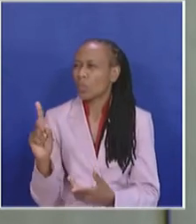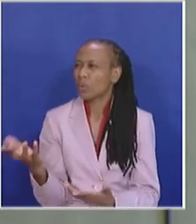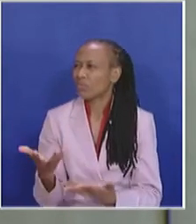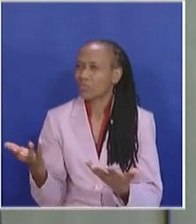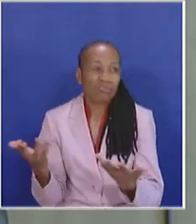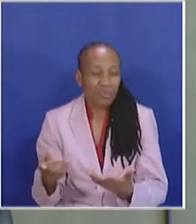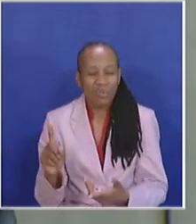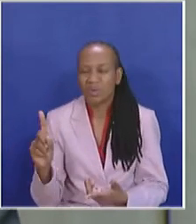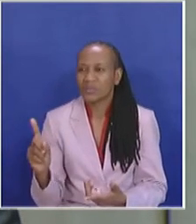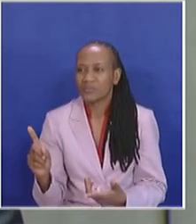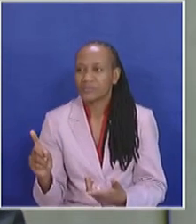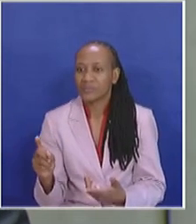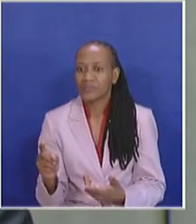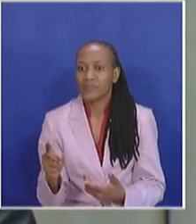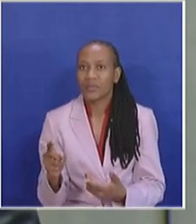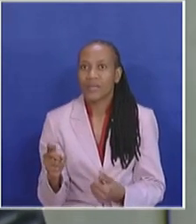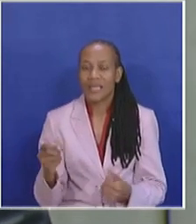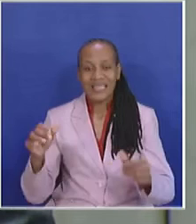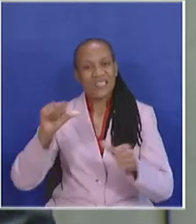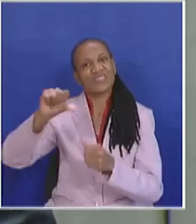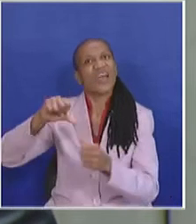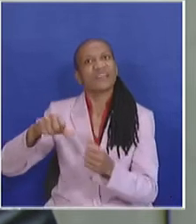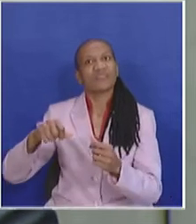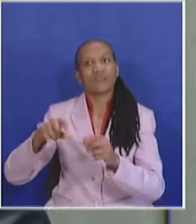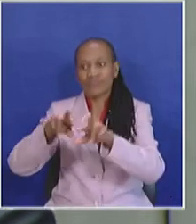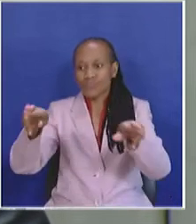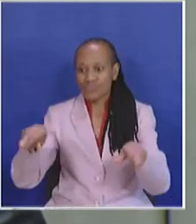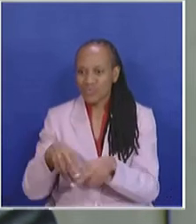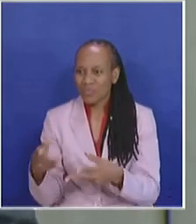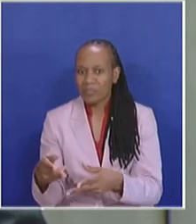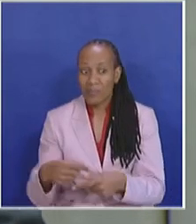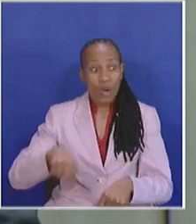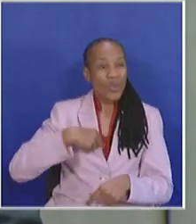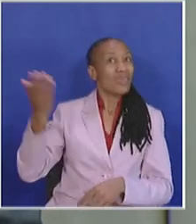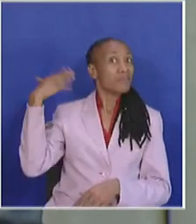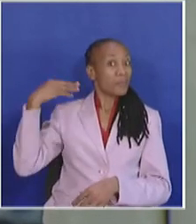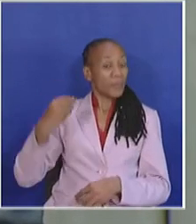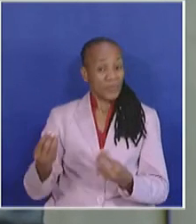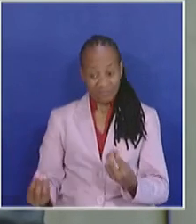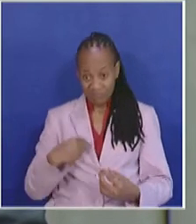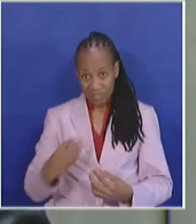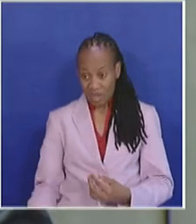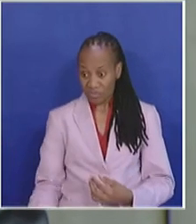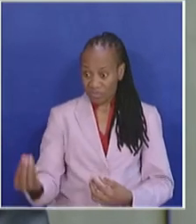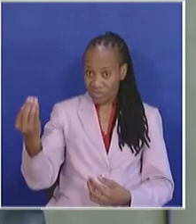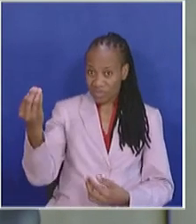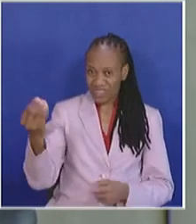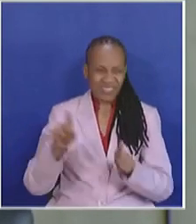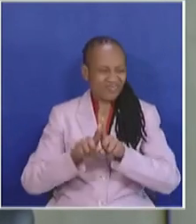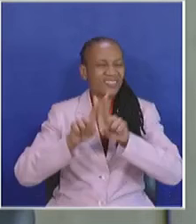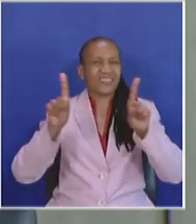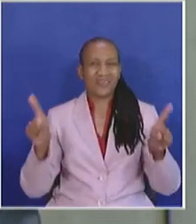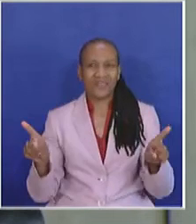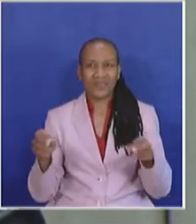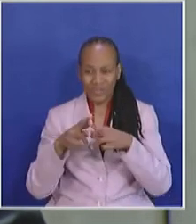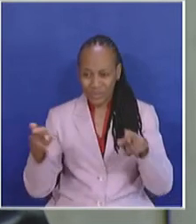things? A lab, a science lab. Thina sikhulanga kukho izinto ezikolweni. But ngoku makuthi xa